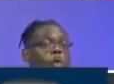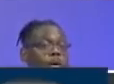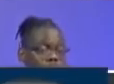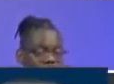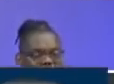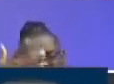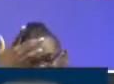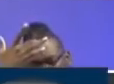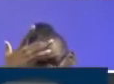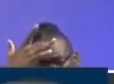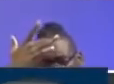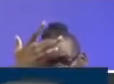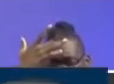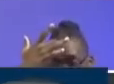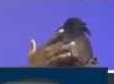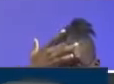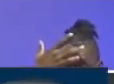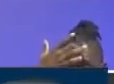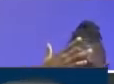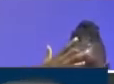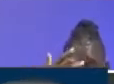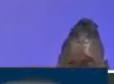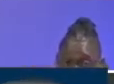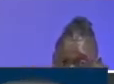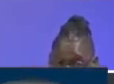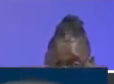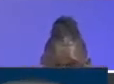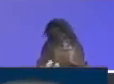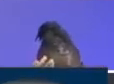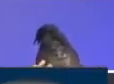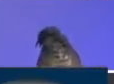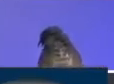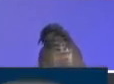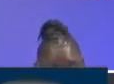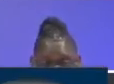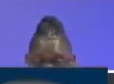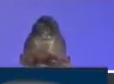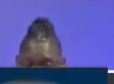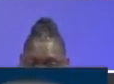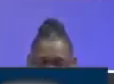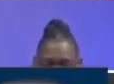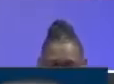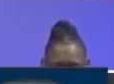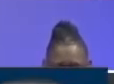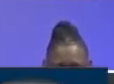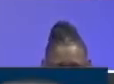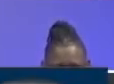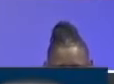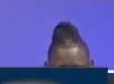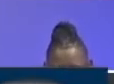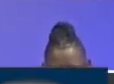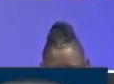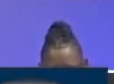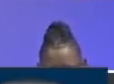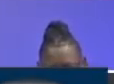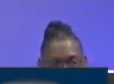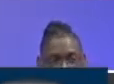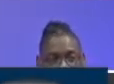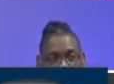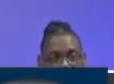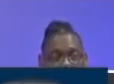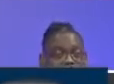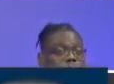that began to be experienced by us. Today, it is with a certain amount